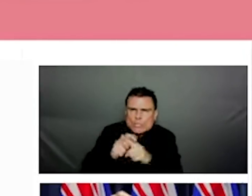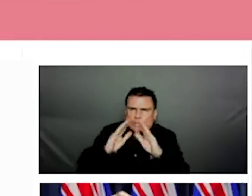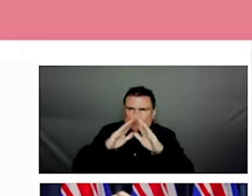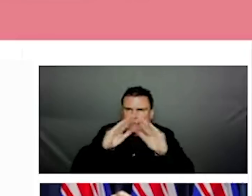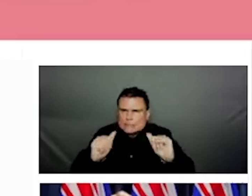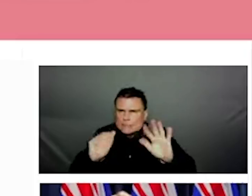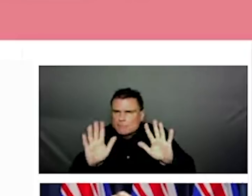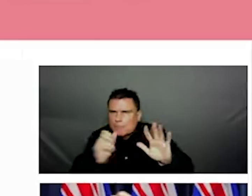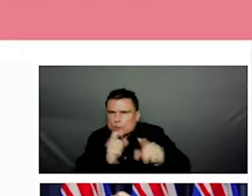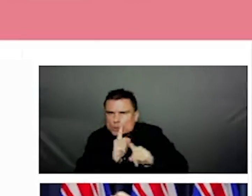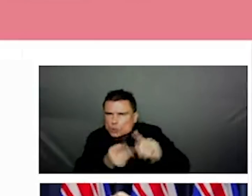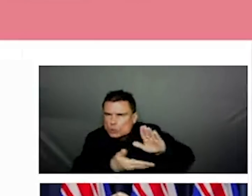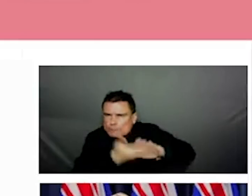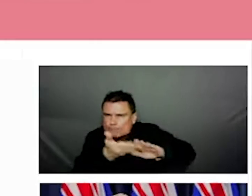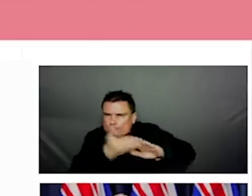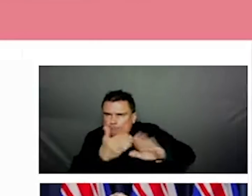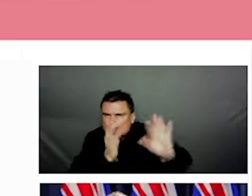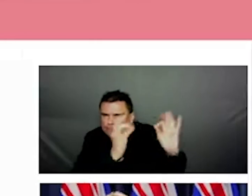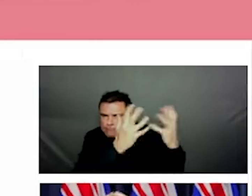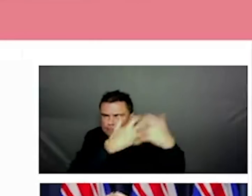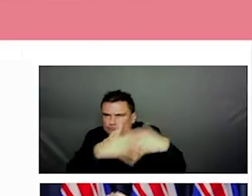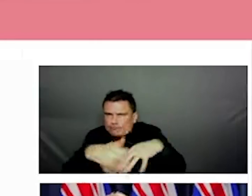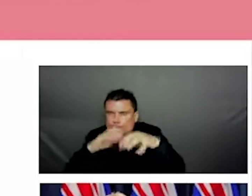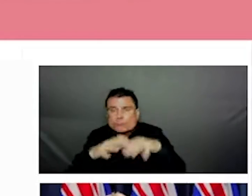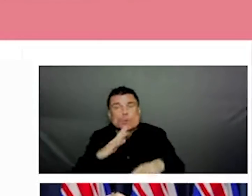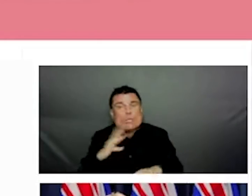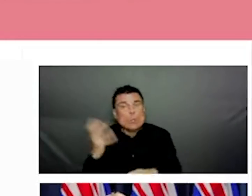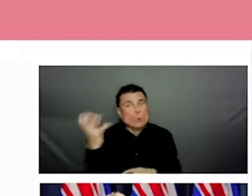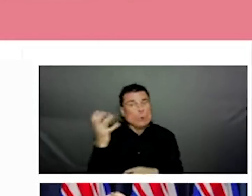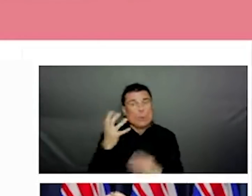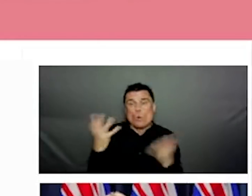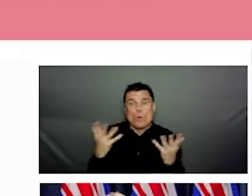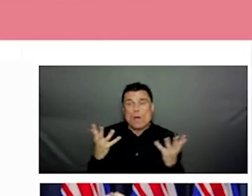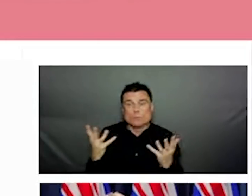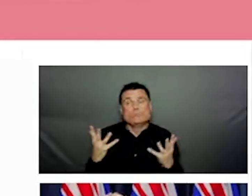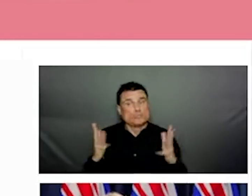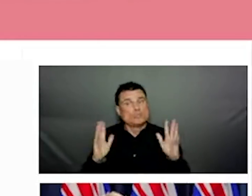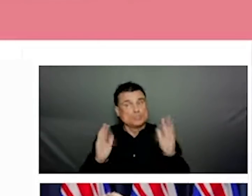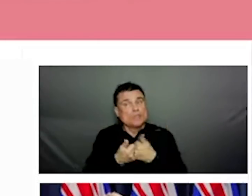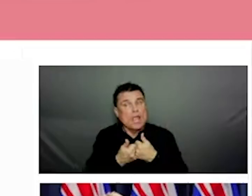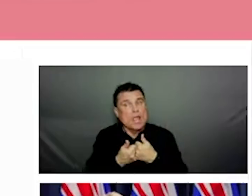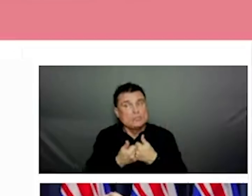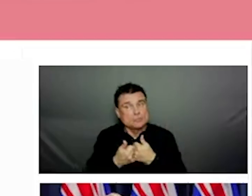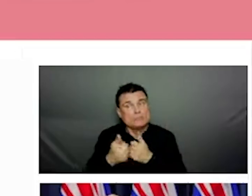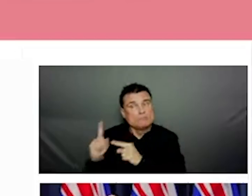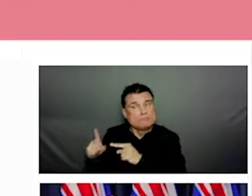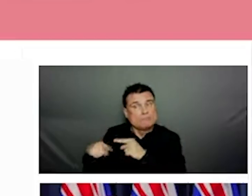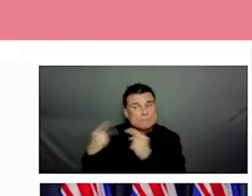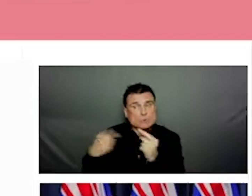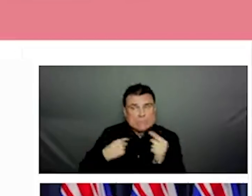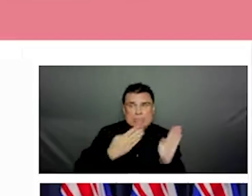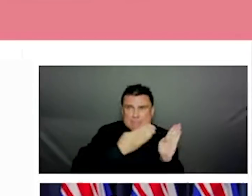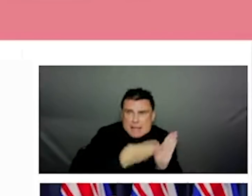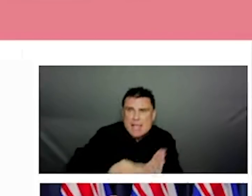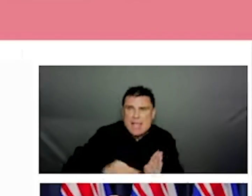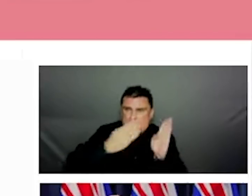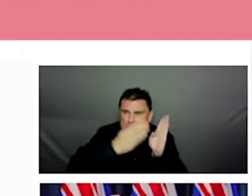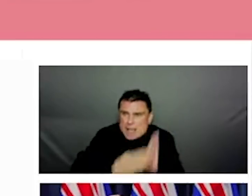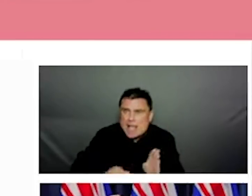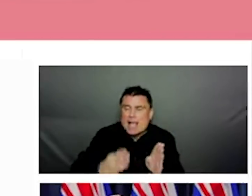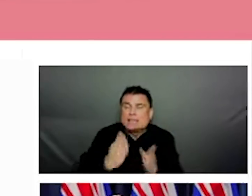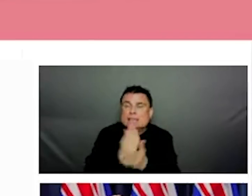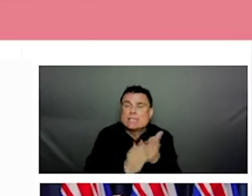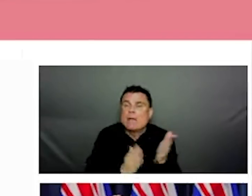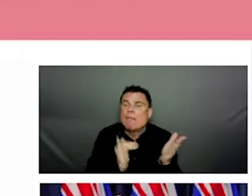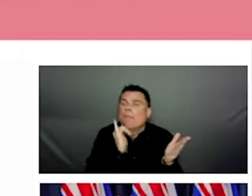has been challenging, and as we mentioned when we started this, we are learning. There has been bumps and delays, and we'll talk a little bit about some of those in a